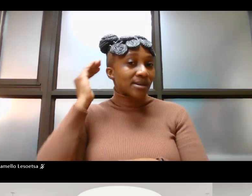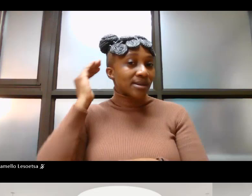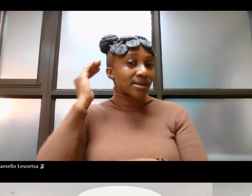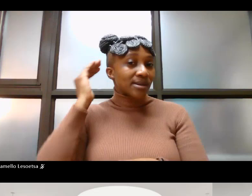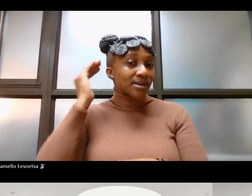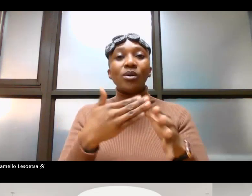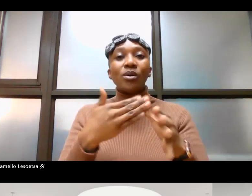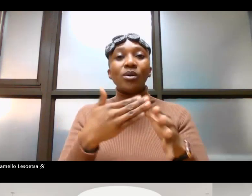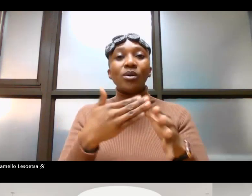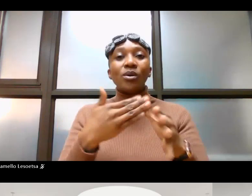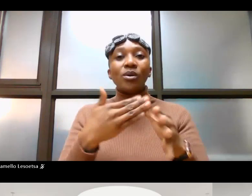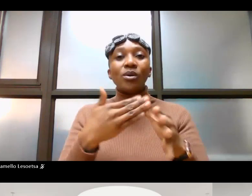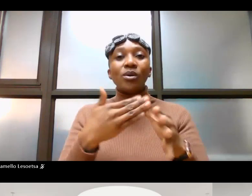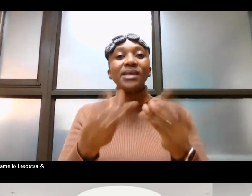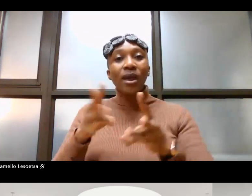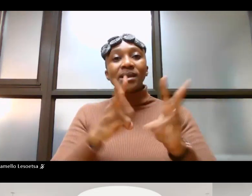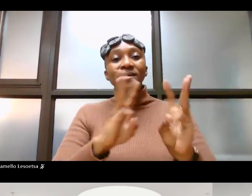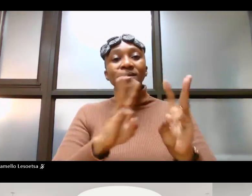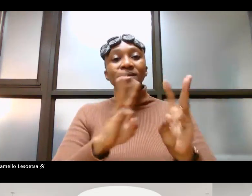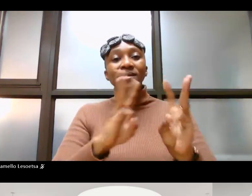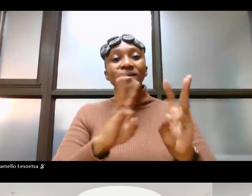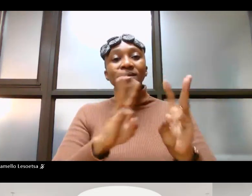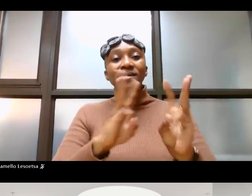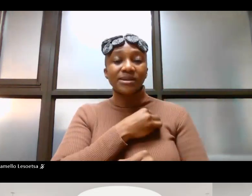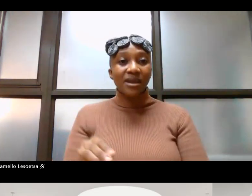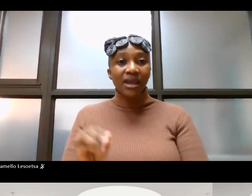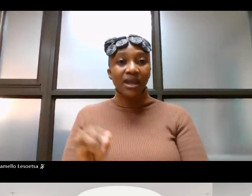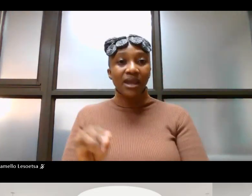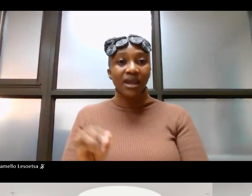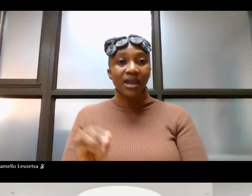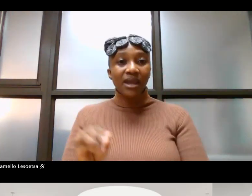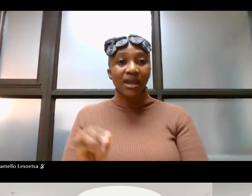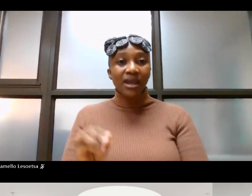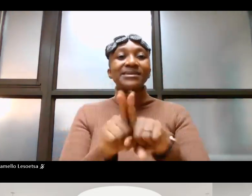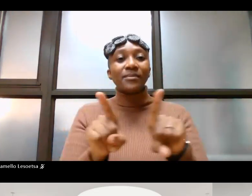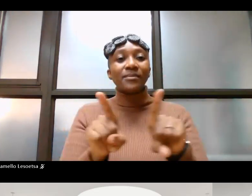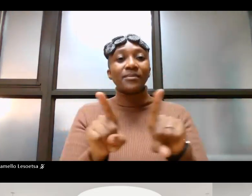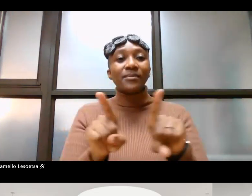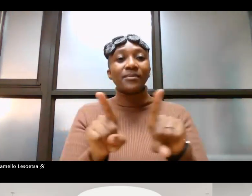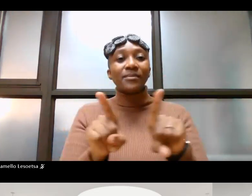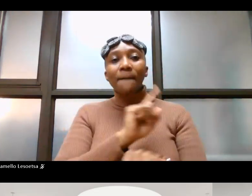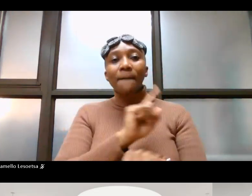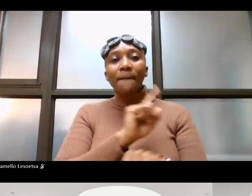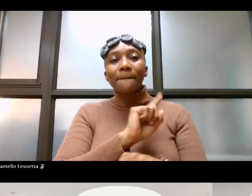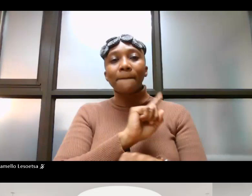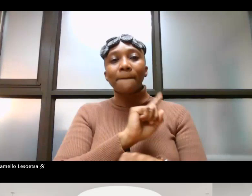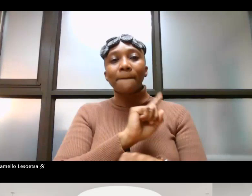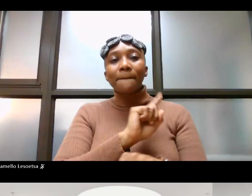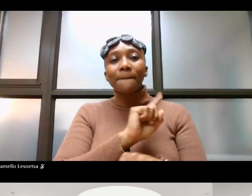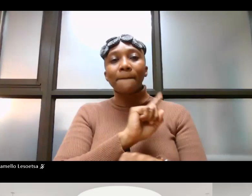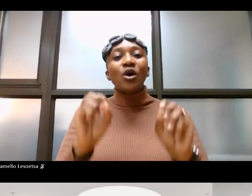that is similar and maybe also different, but which were exclusionary also. Okay, Masabata, go ahead.